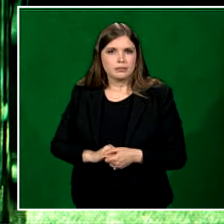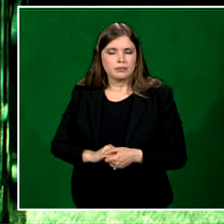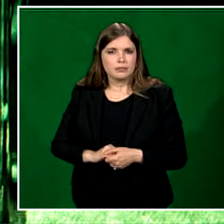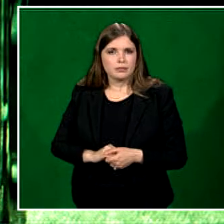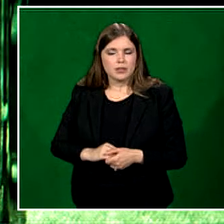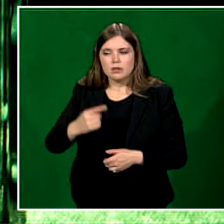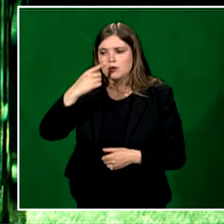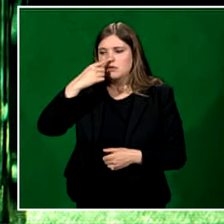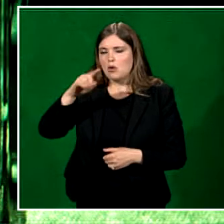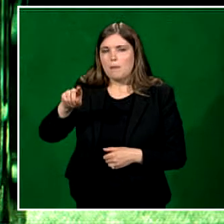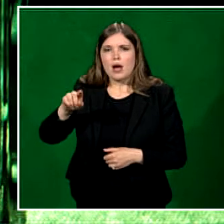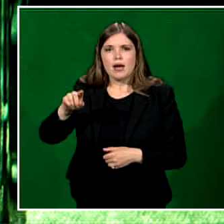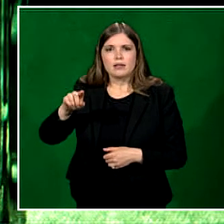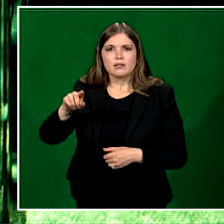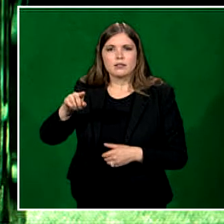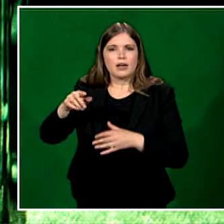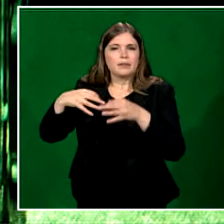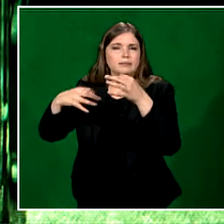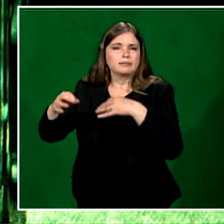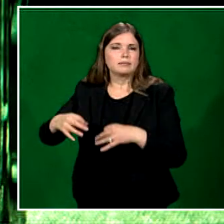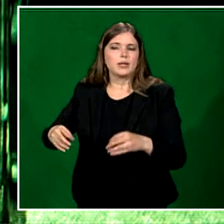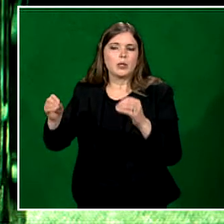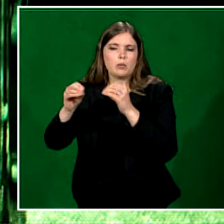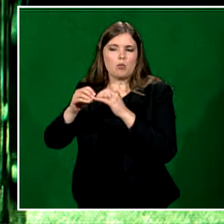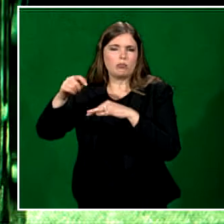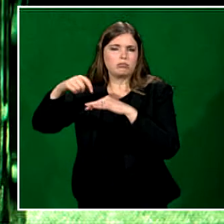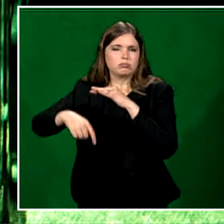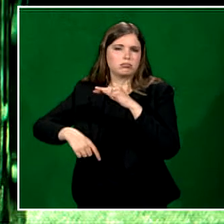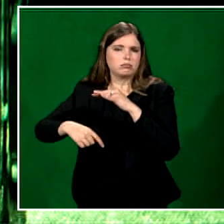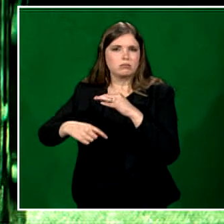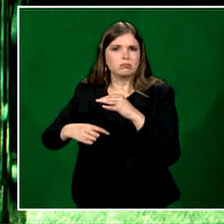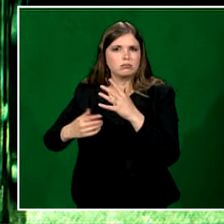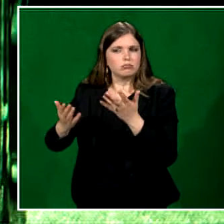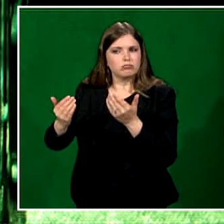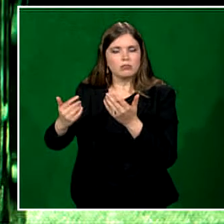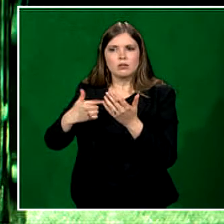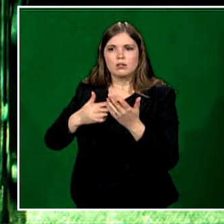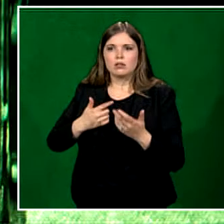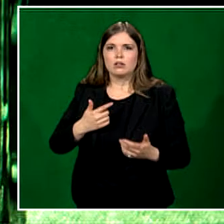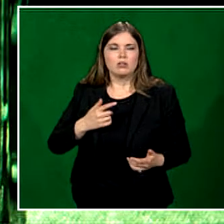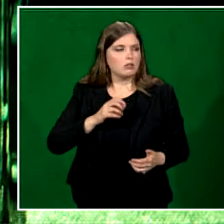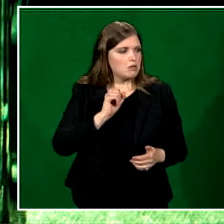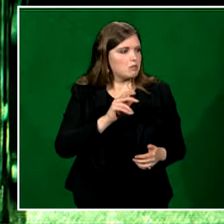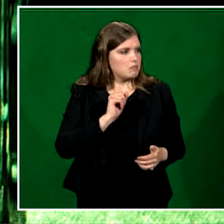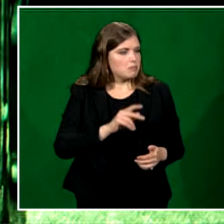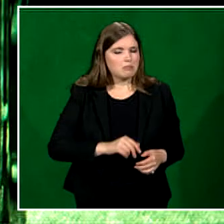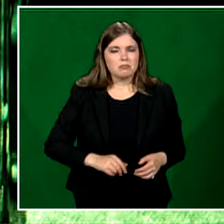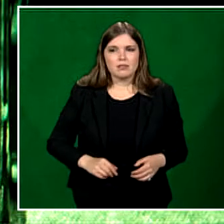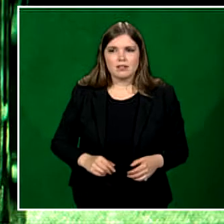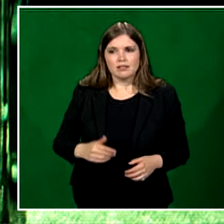you sort of expand upon that? I wanted to hear a little bit more about that. It sounded okay.